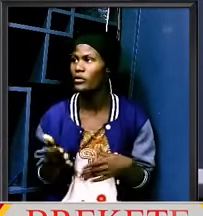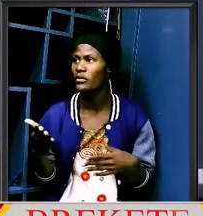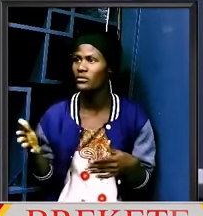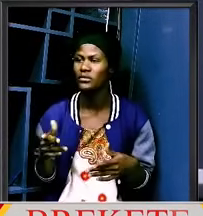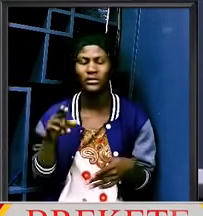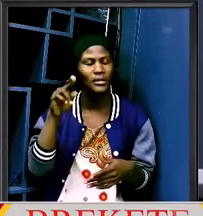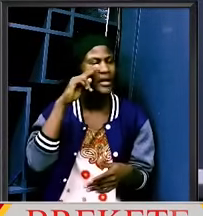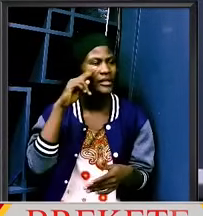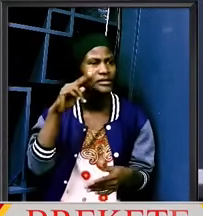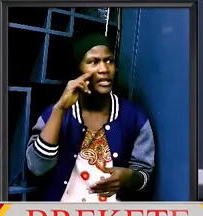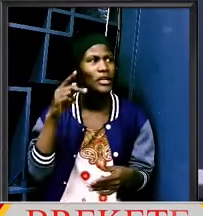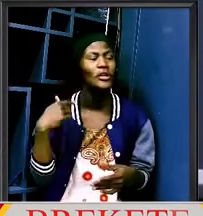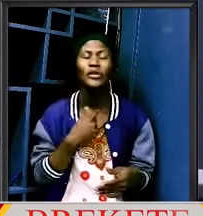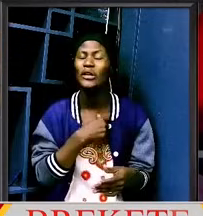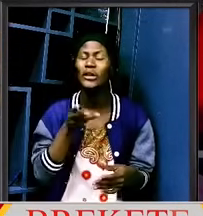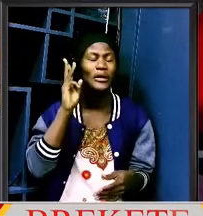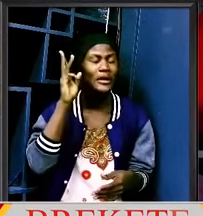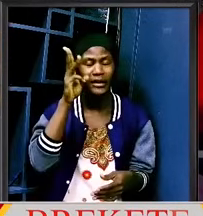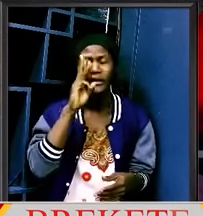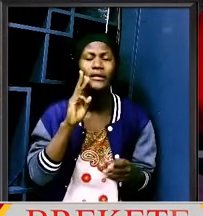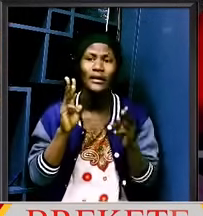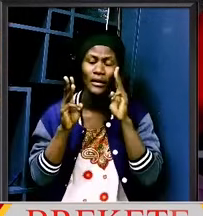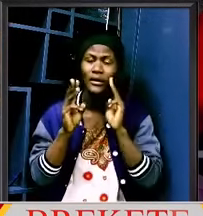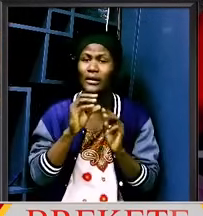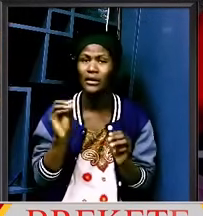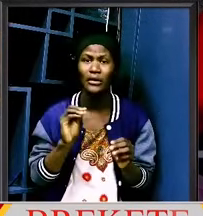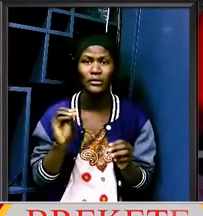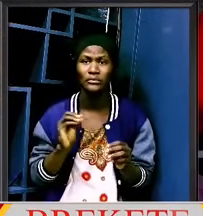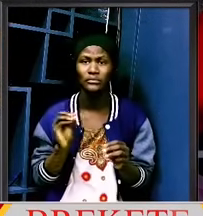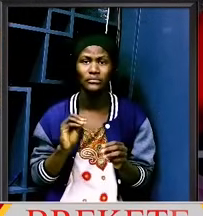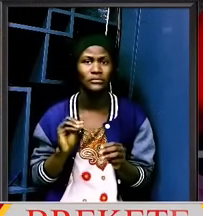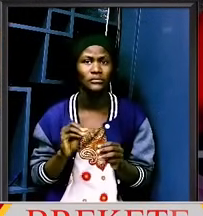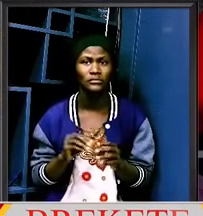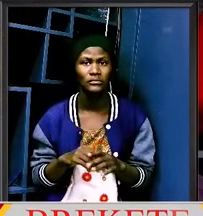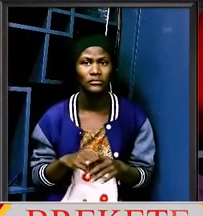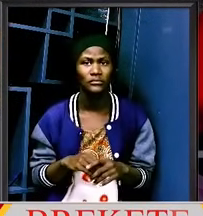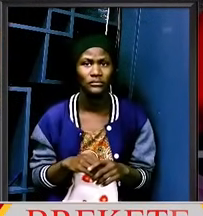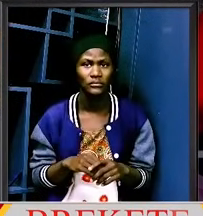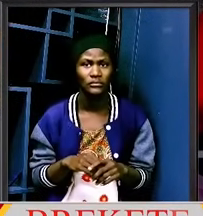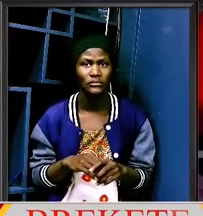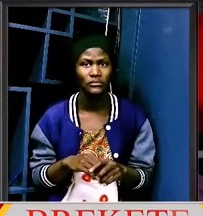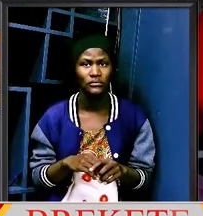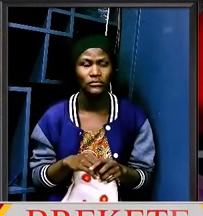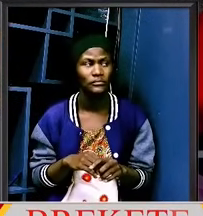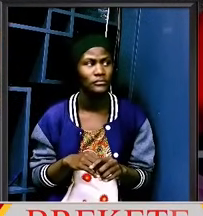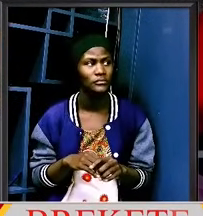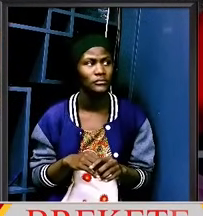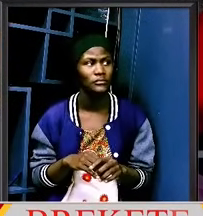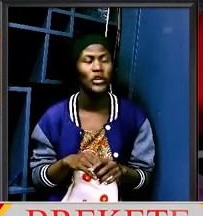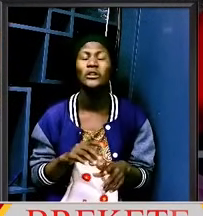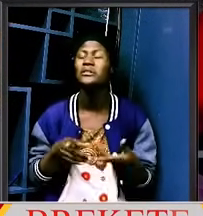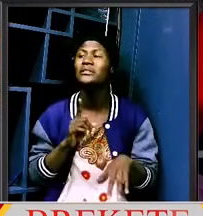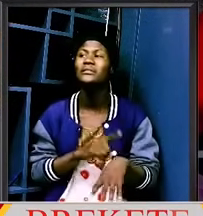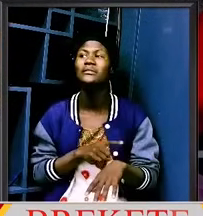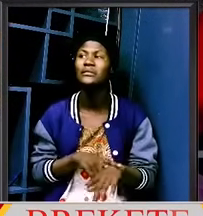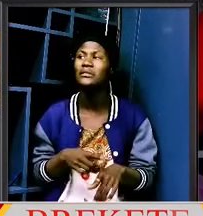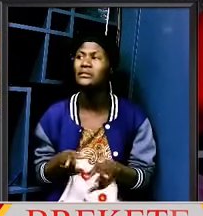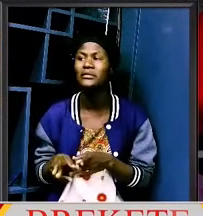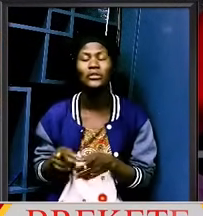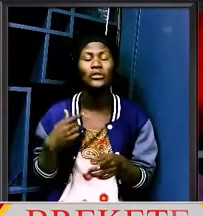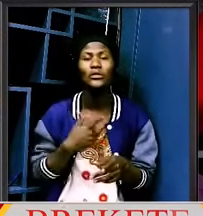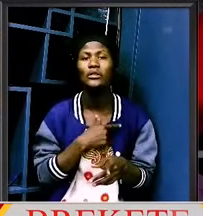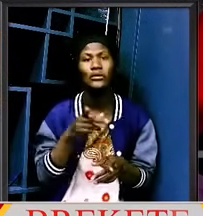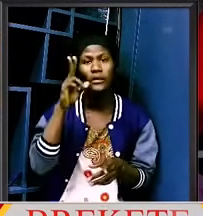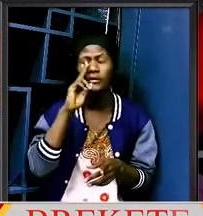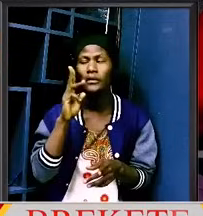Nigeria, we go cry, yo. You are very right. We go cry. When the time reach, we